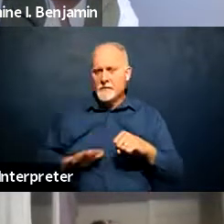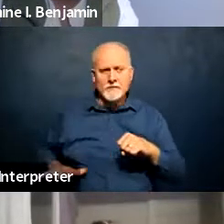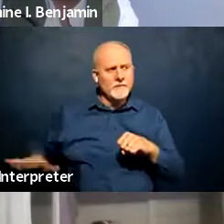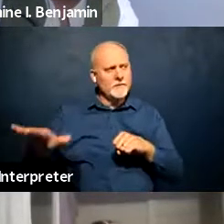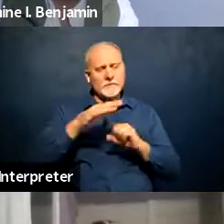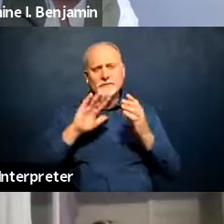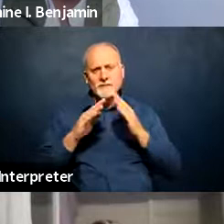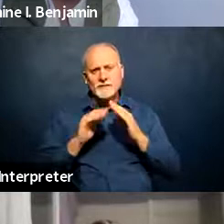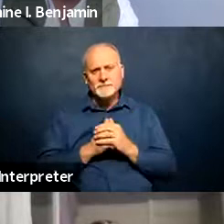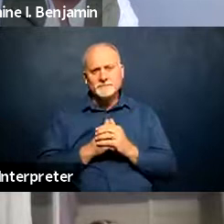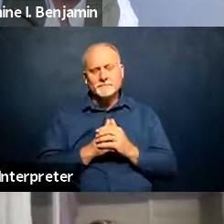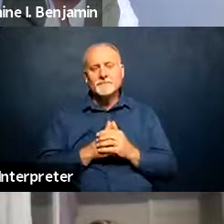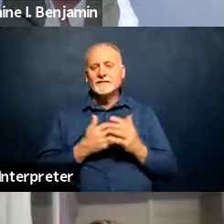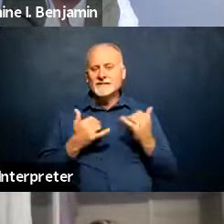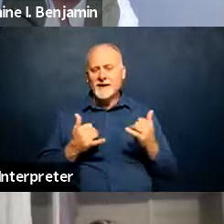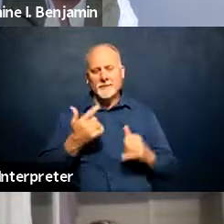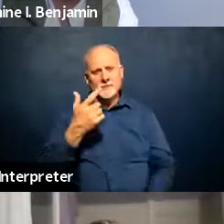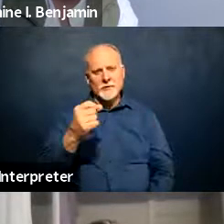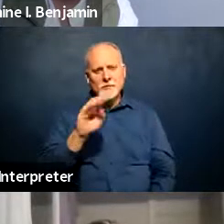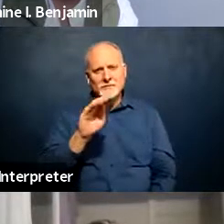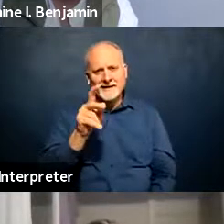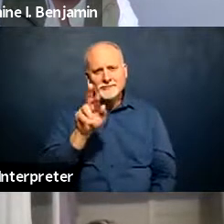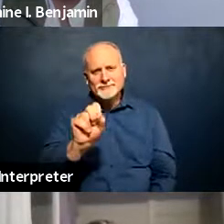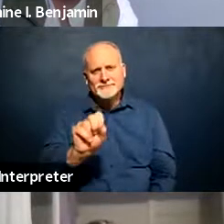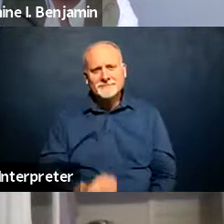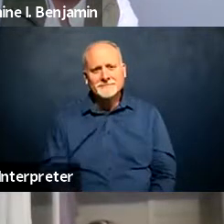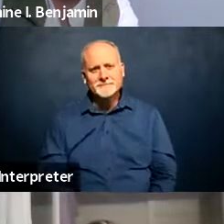So with that said, go Blazers.